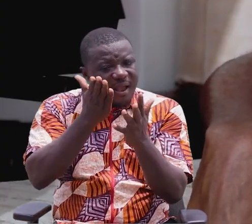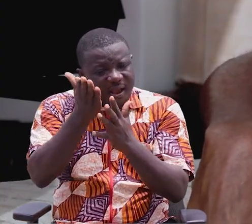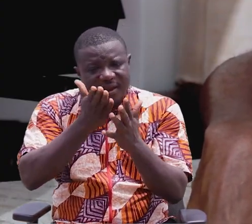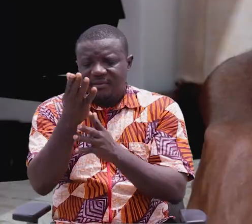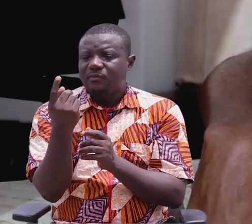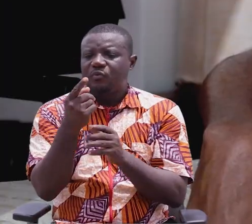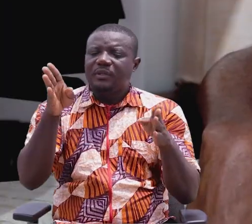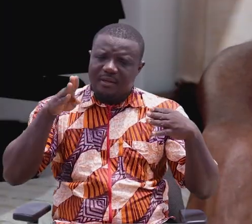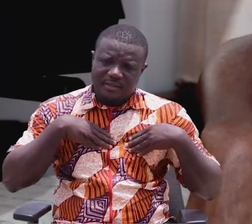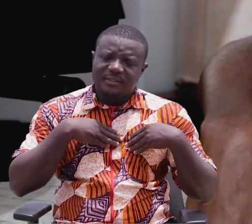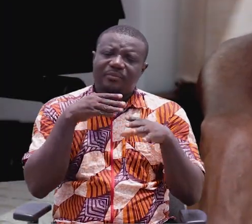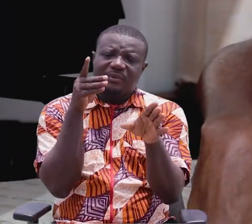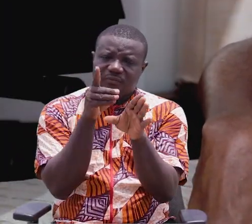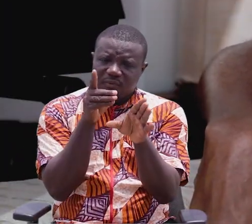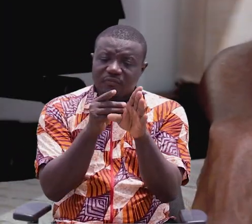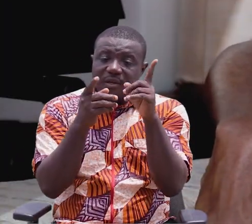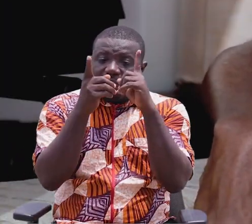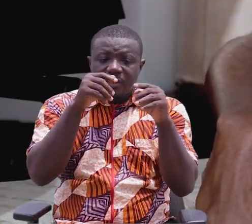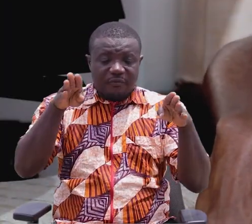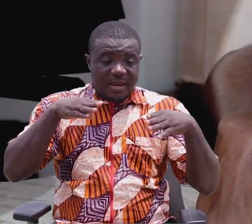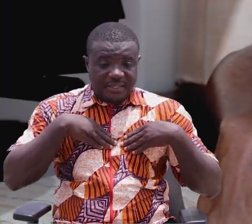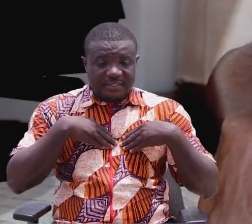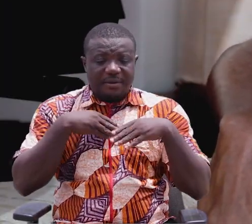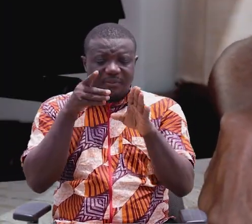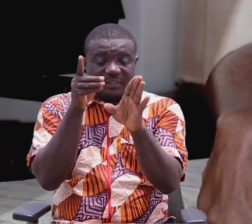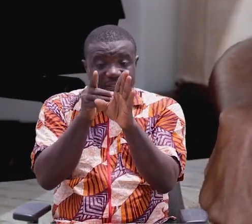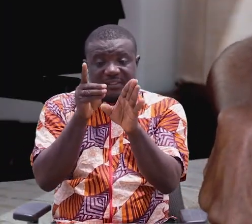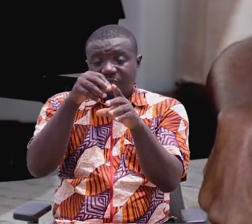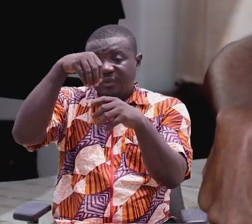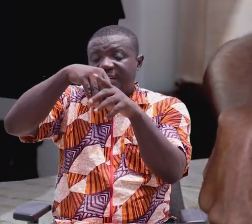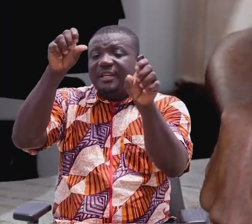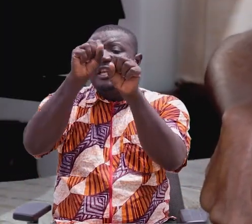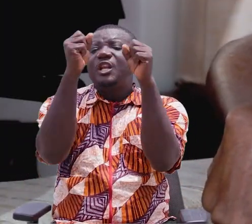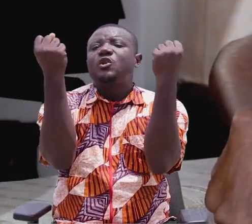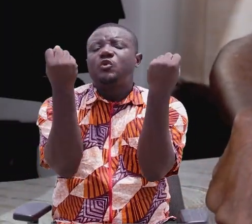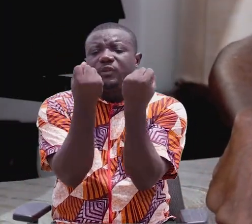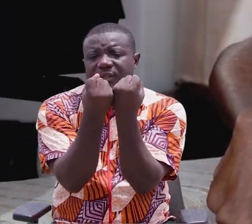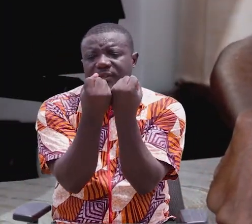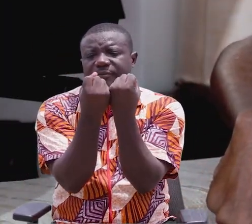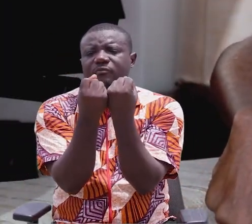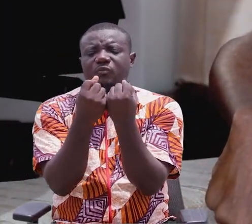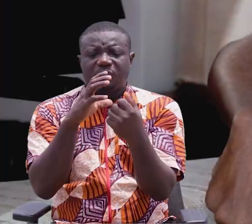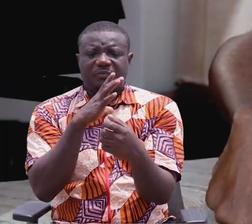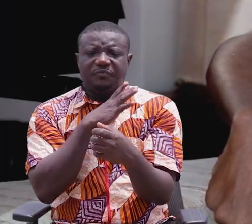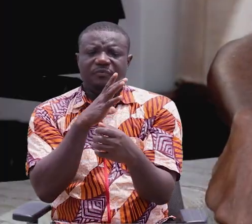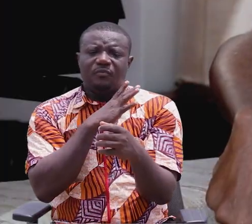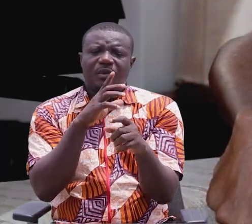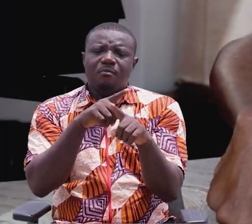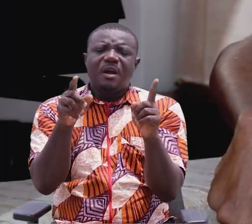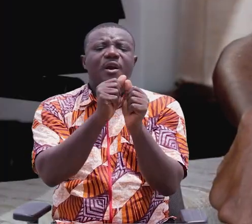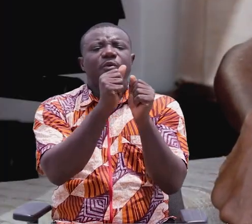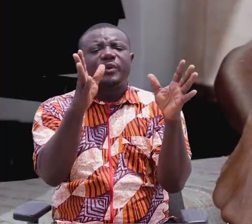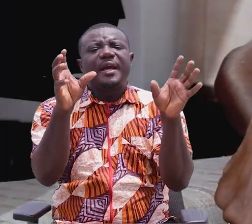as people with disability. We need to be accepted into society, and we'll never be accepted if people do